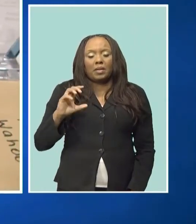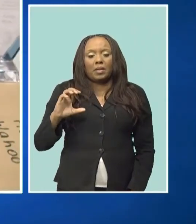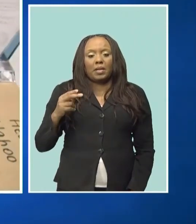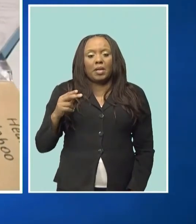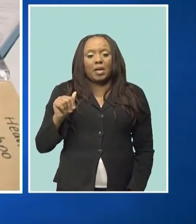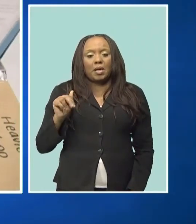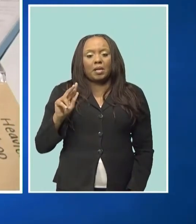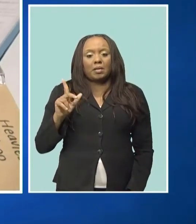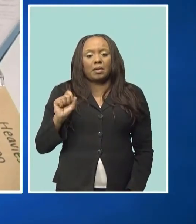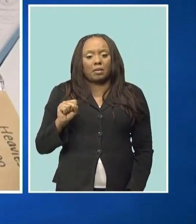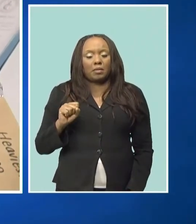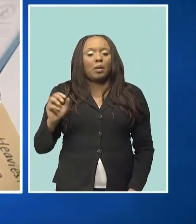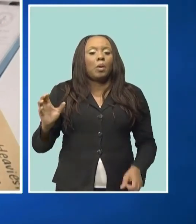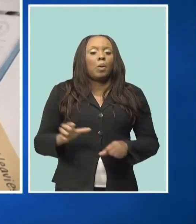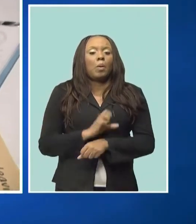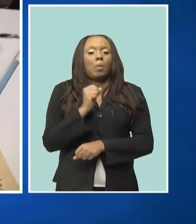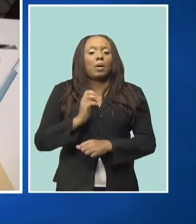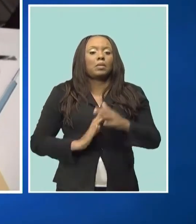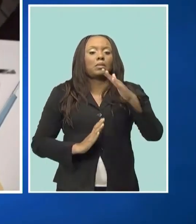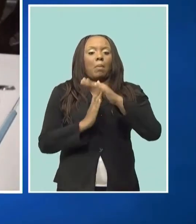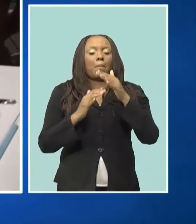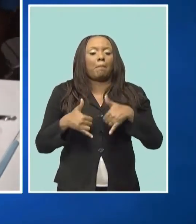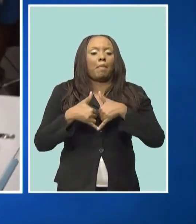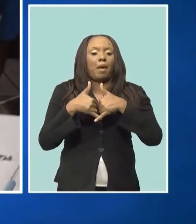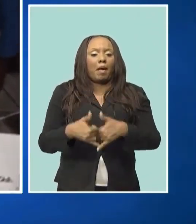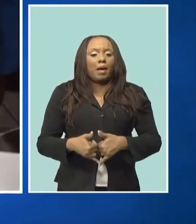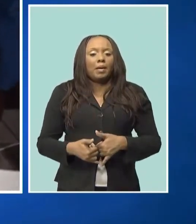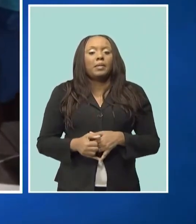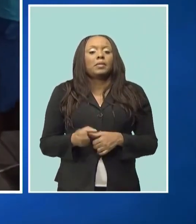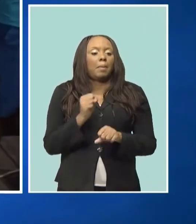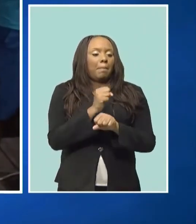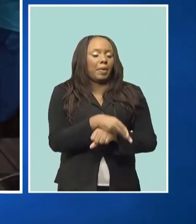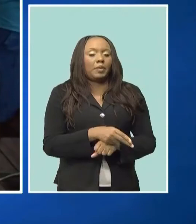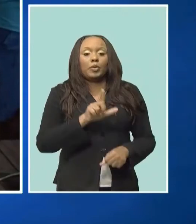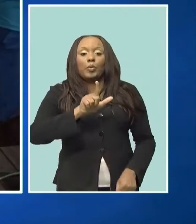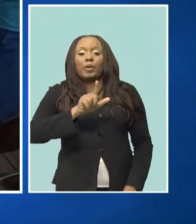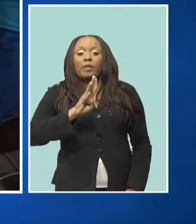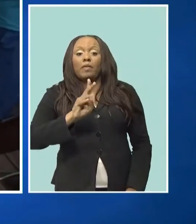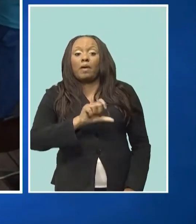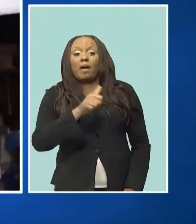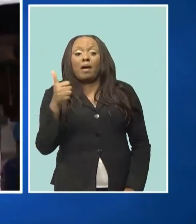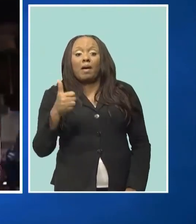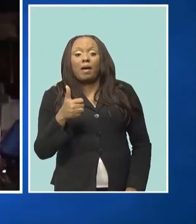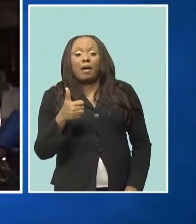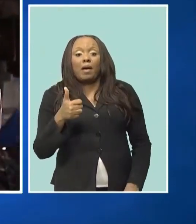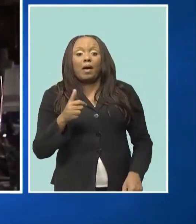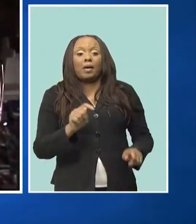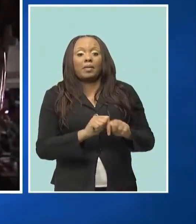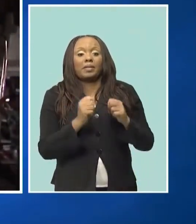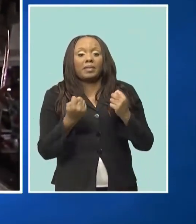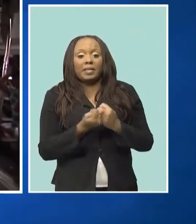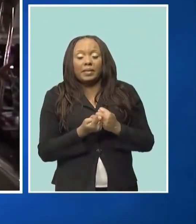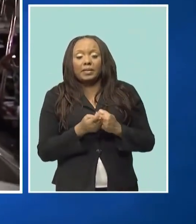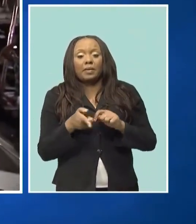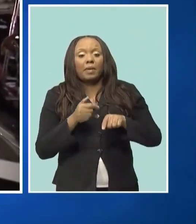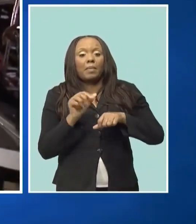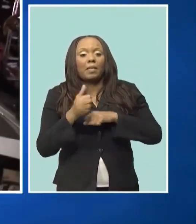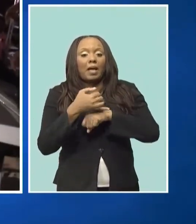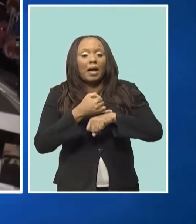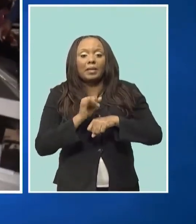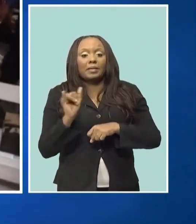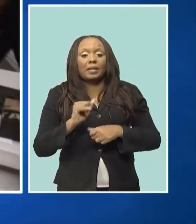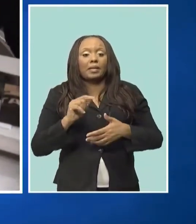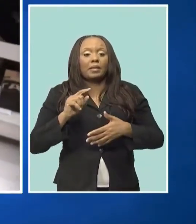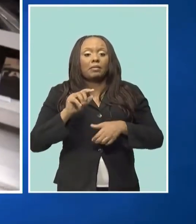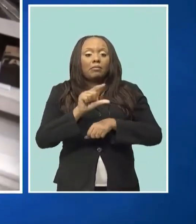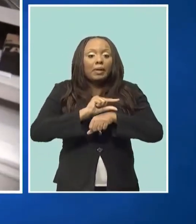Now took the top prize, beating out 24 other competitors from teams throughout the region, including Grenada, Martinique and St.